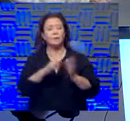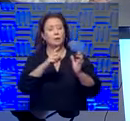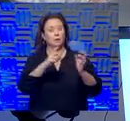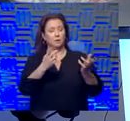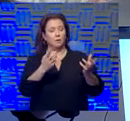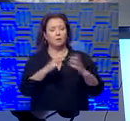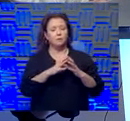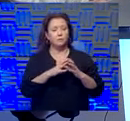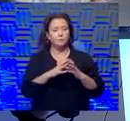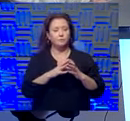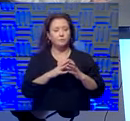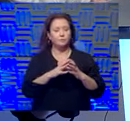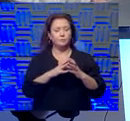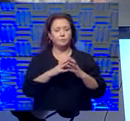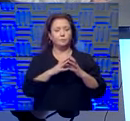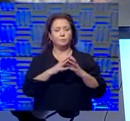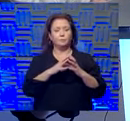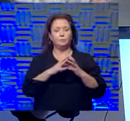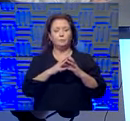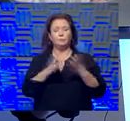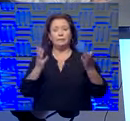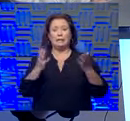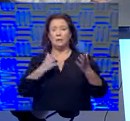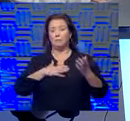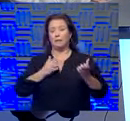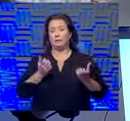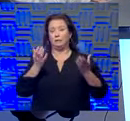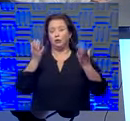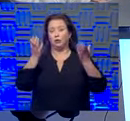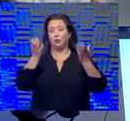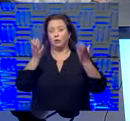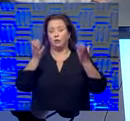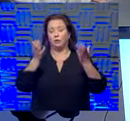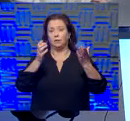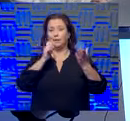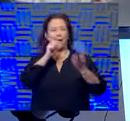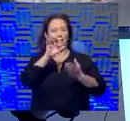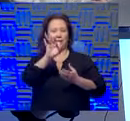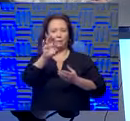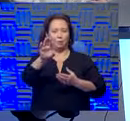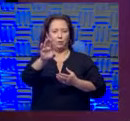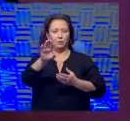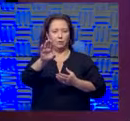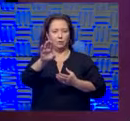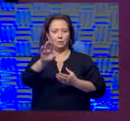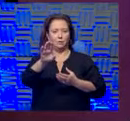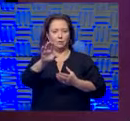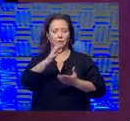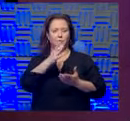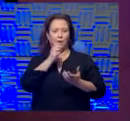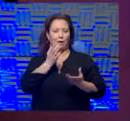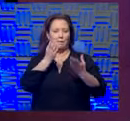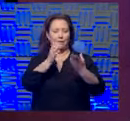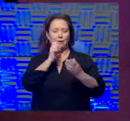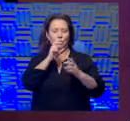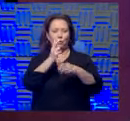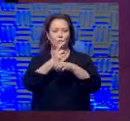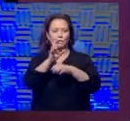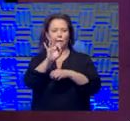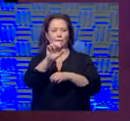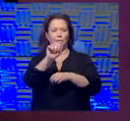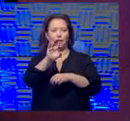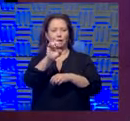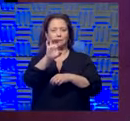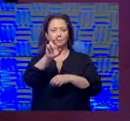think? You know, here's my suggestion, not Facebook. Correct. Anything